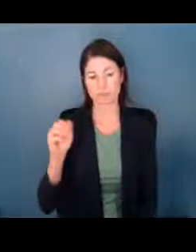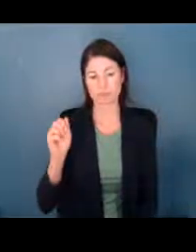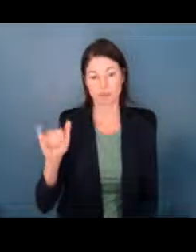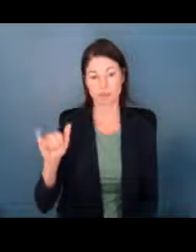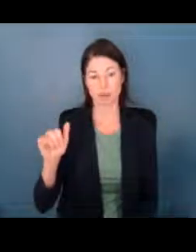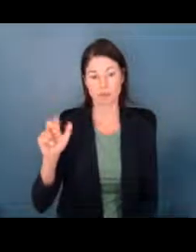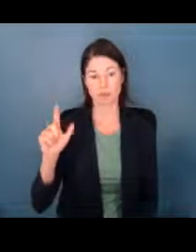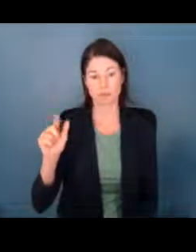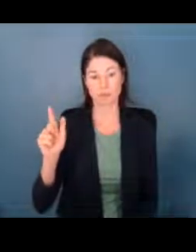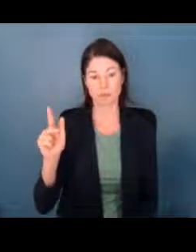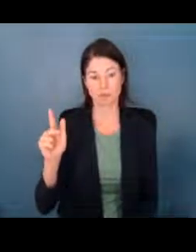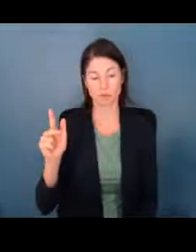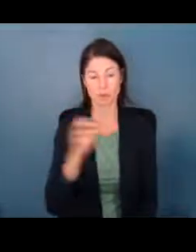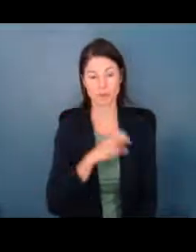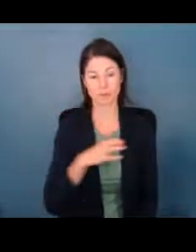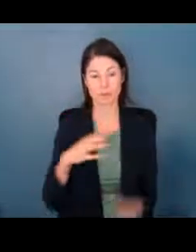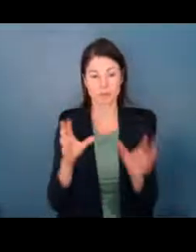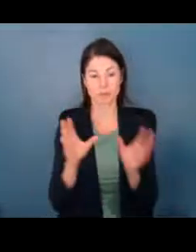meeting.